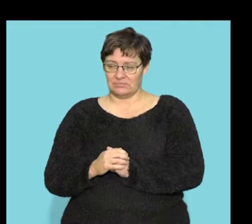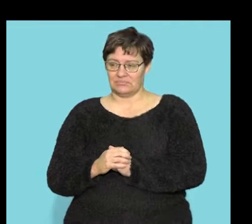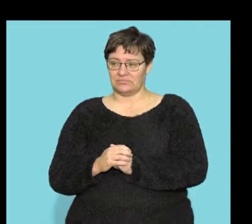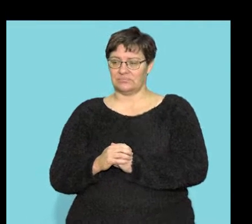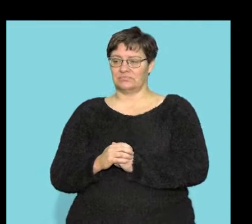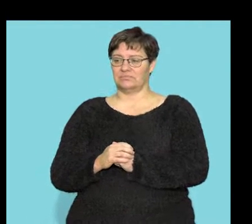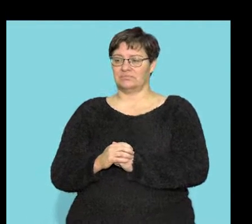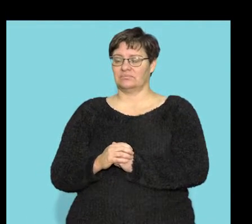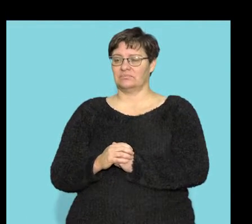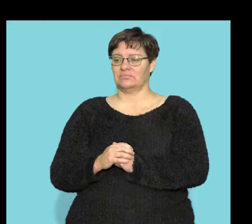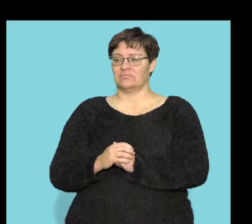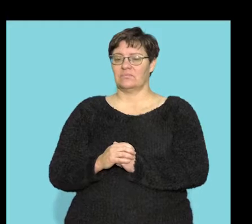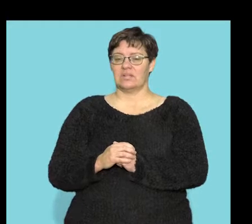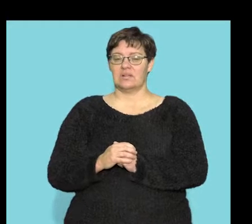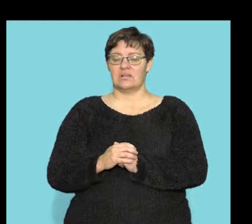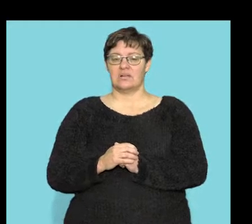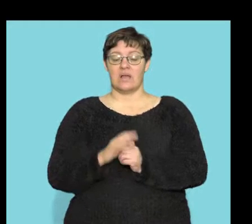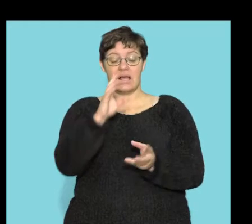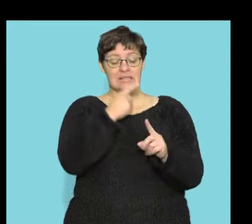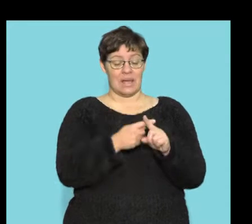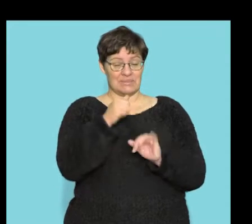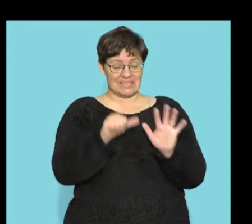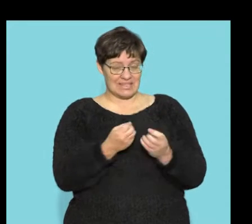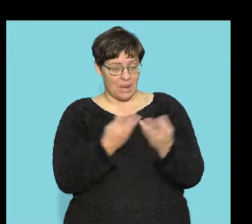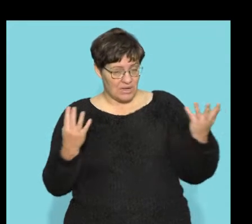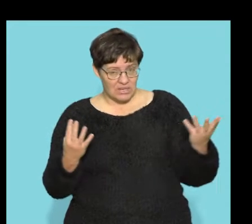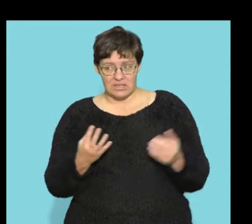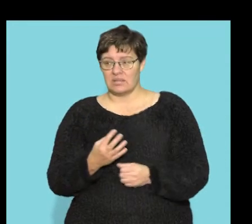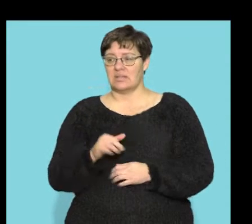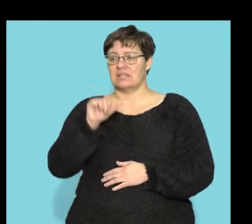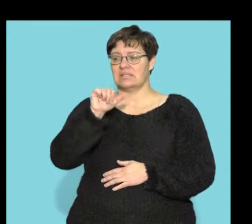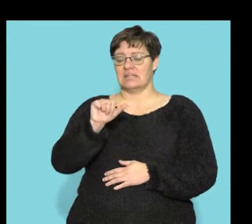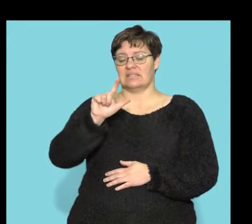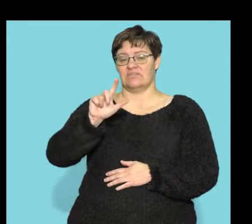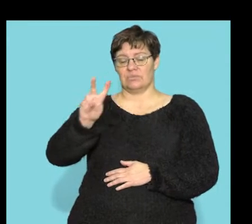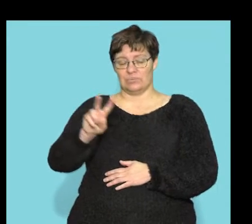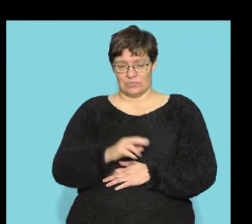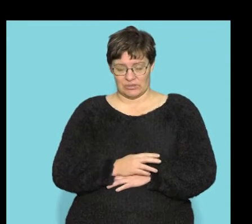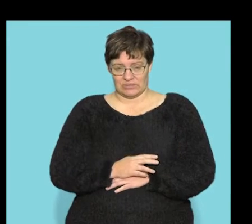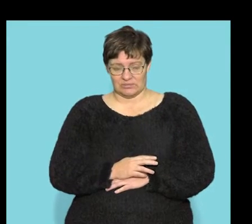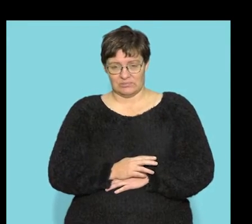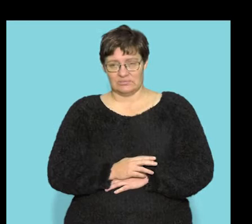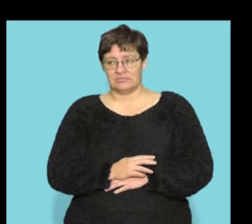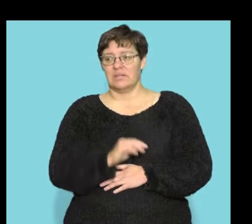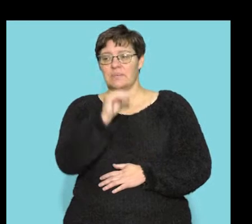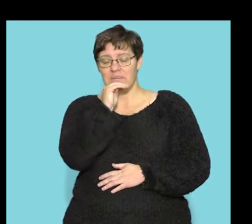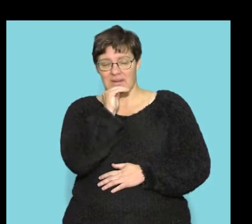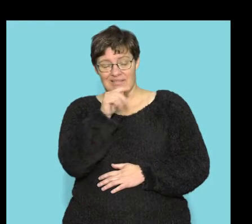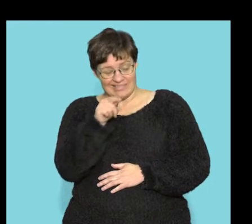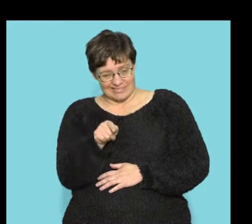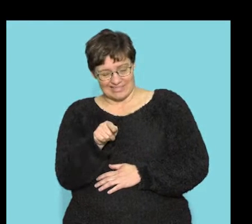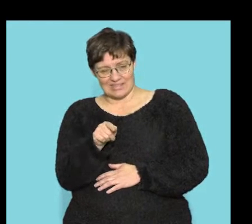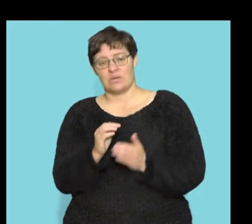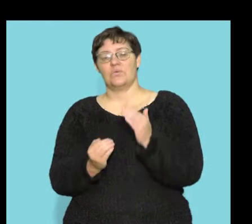was 12%. Therefore, the 112, if you multiply that by 6, gives you 672. So that becomes